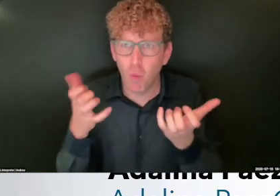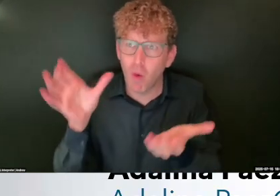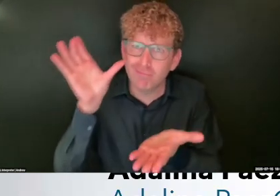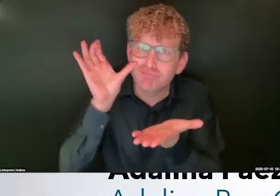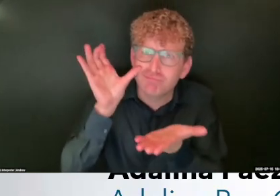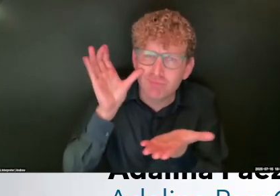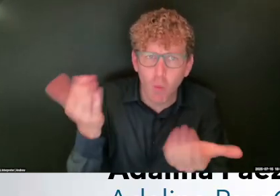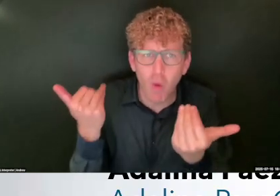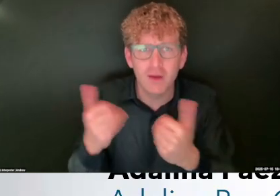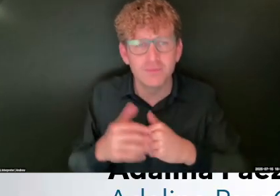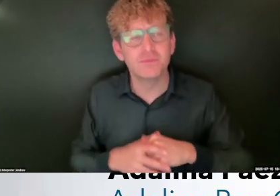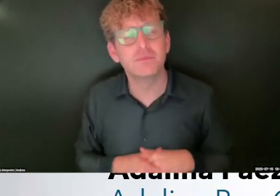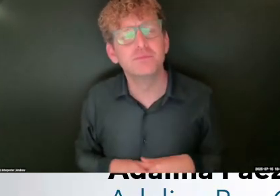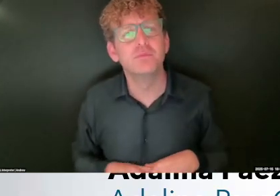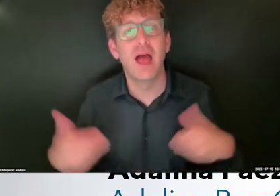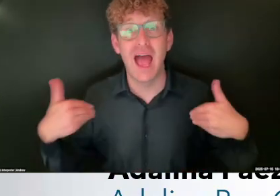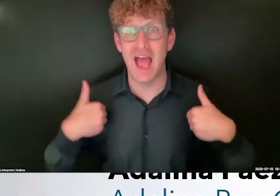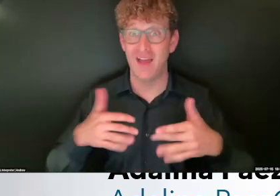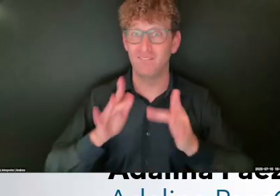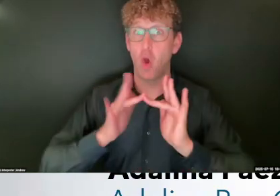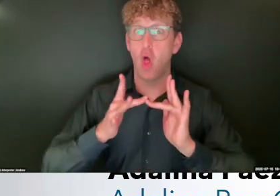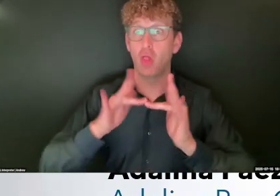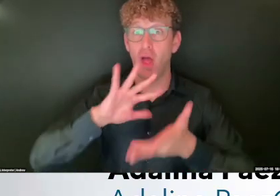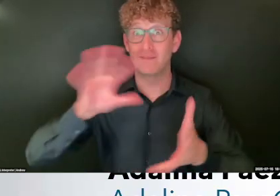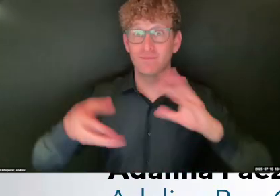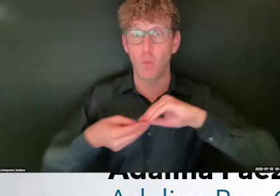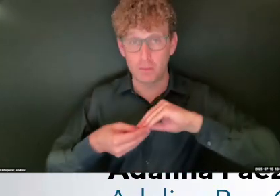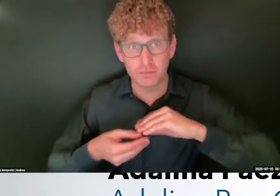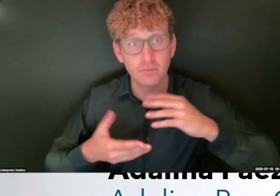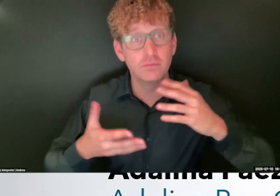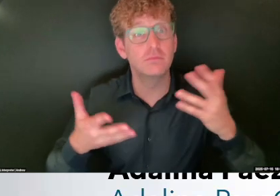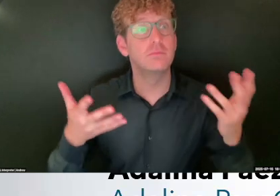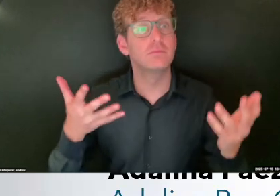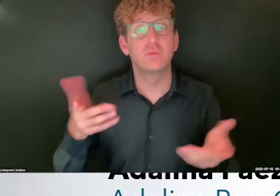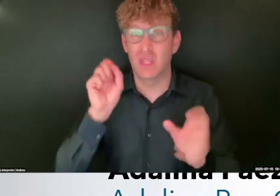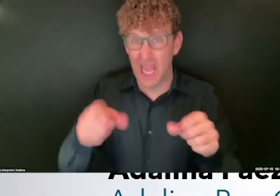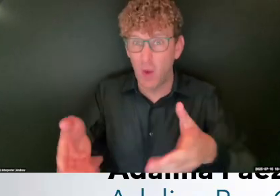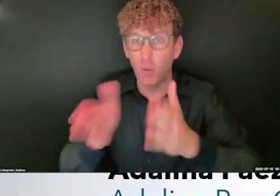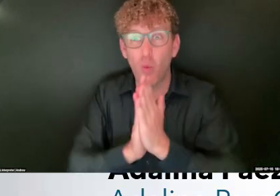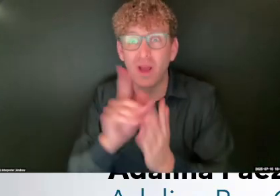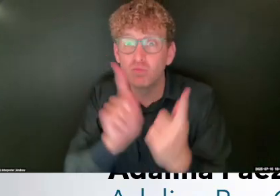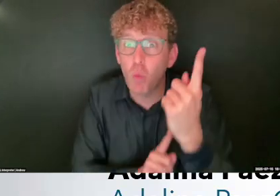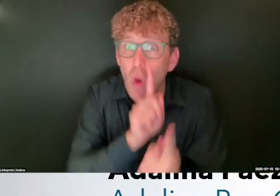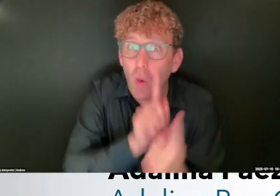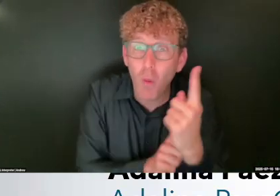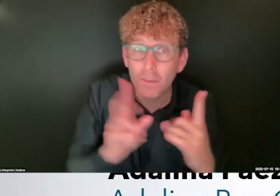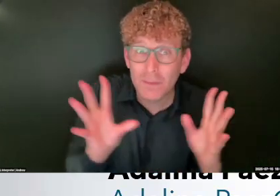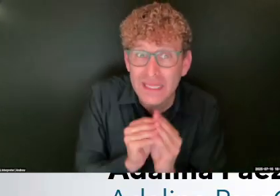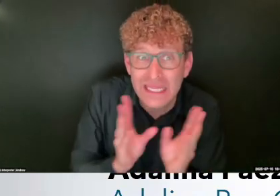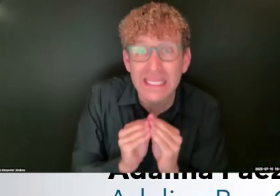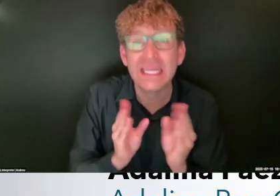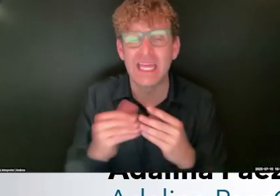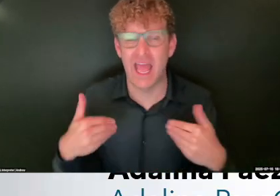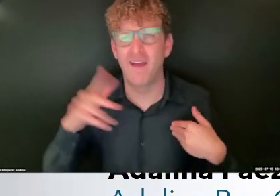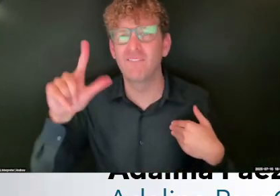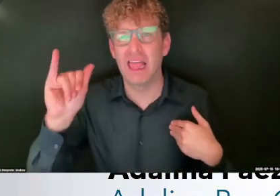online forms to request a one-on-one meeting. This link will be shared in the chat. You